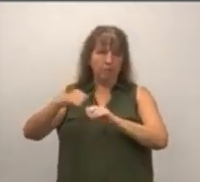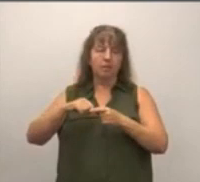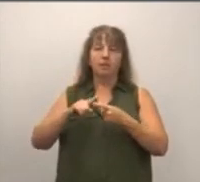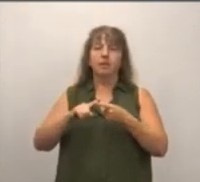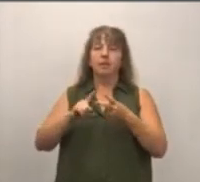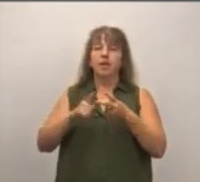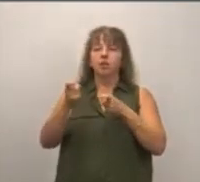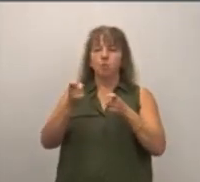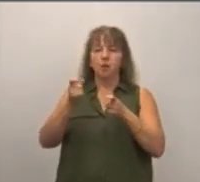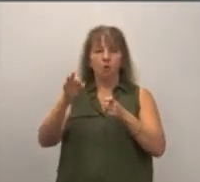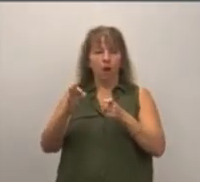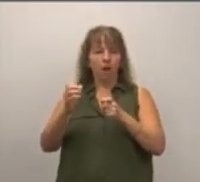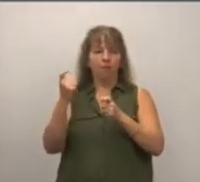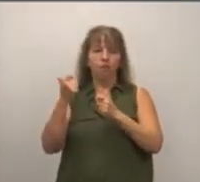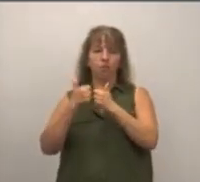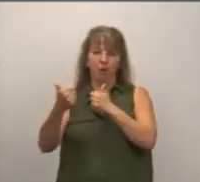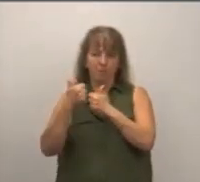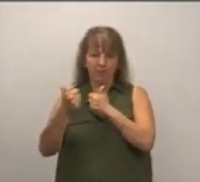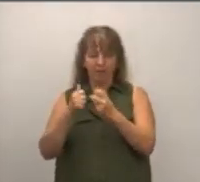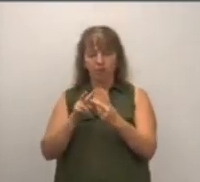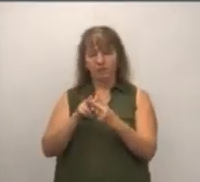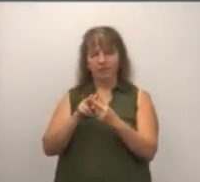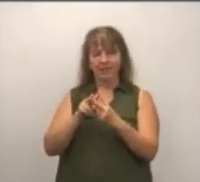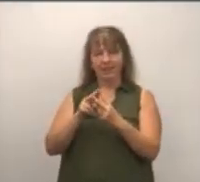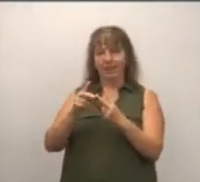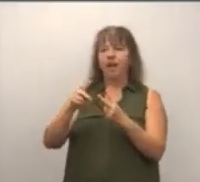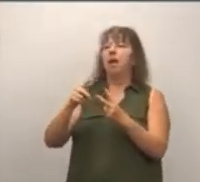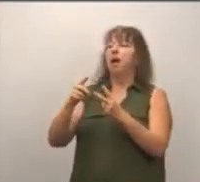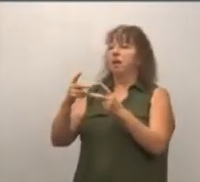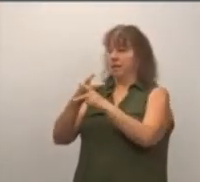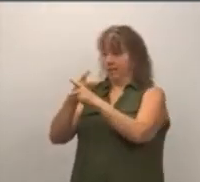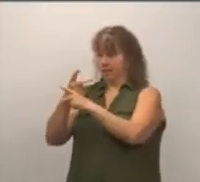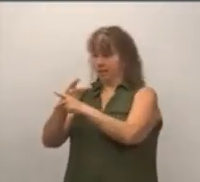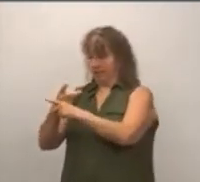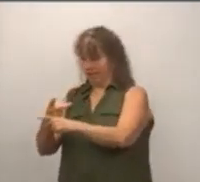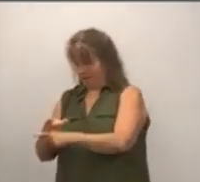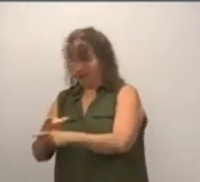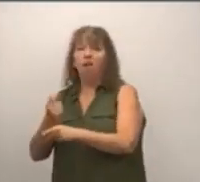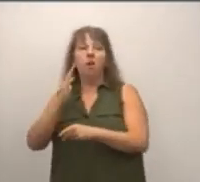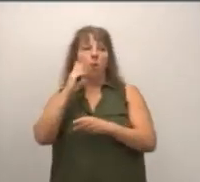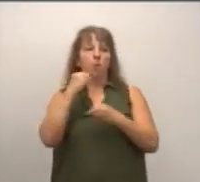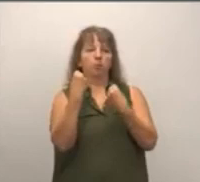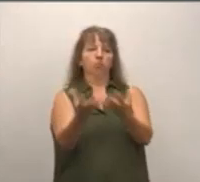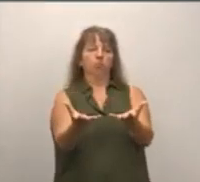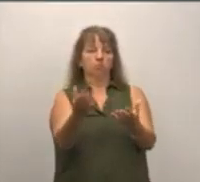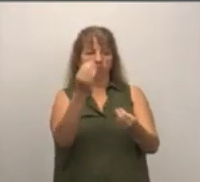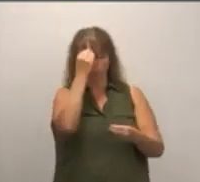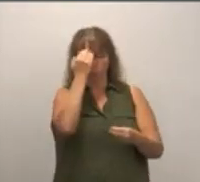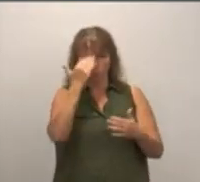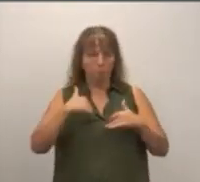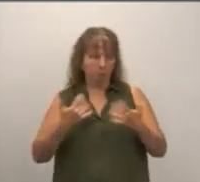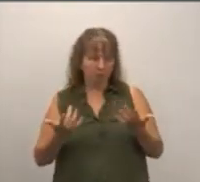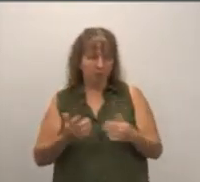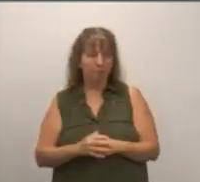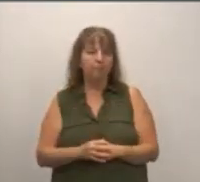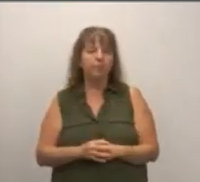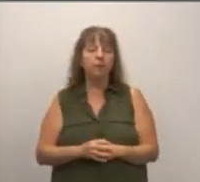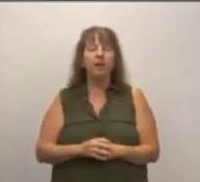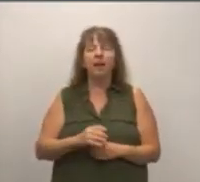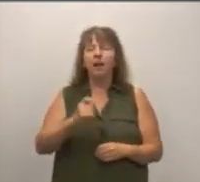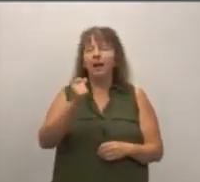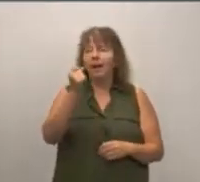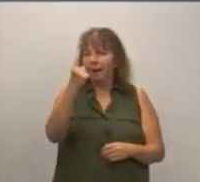of Transportation. They will then be finalized through our District Health and Safety. Given the amount